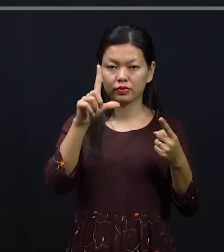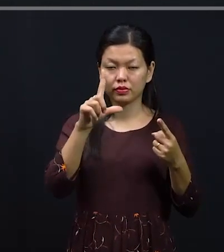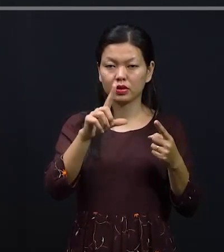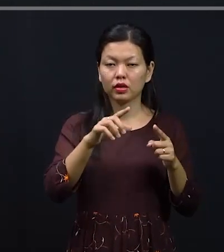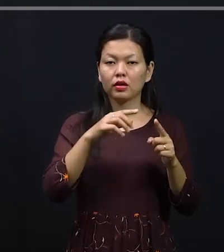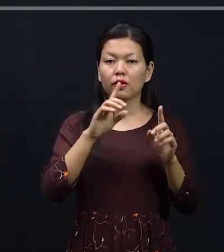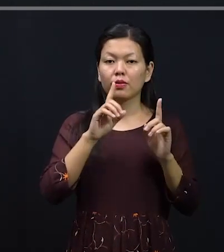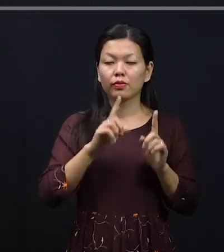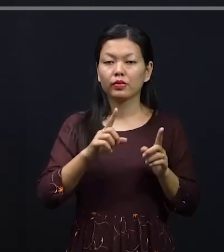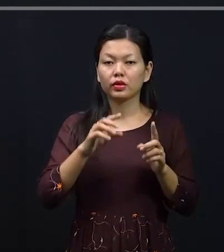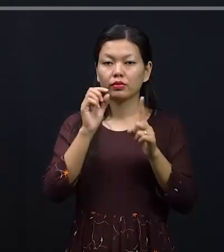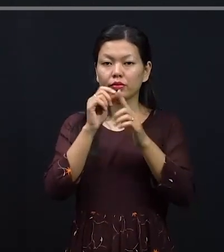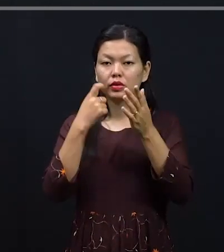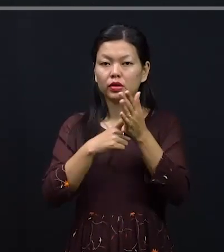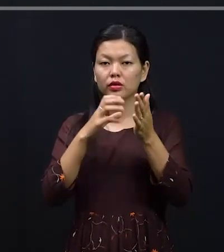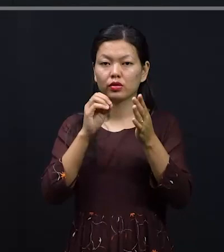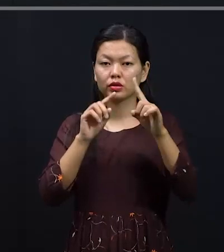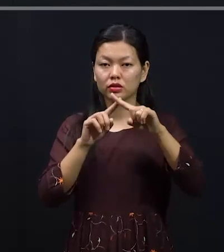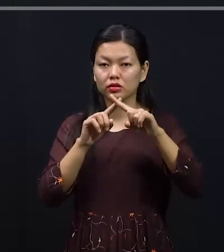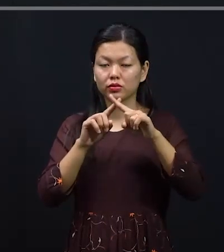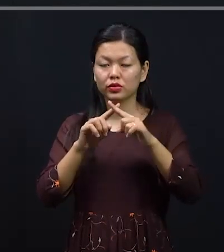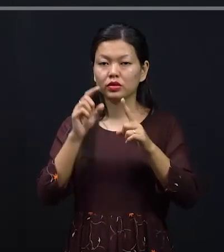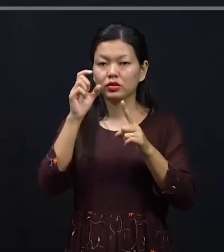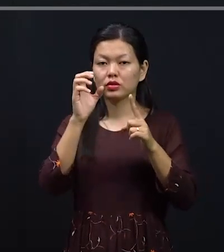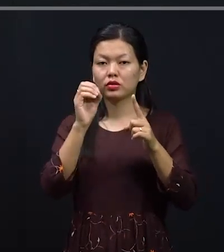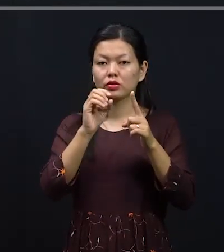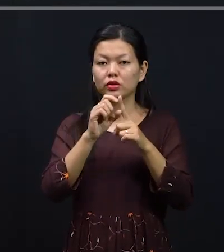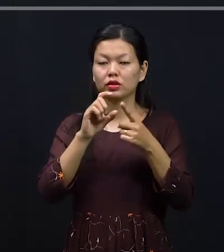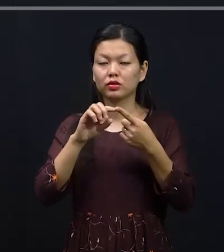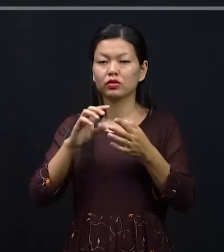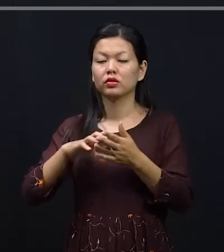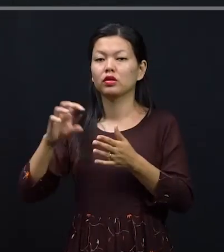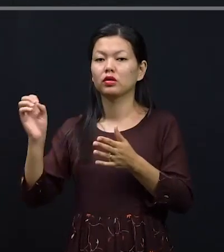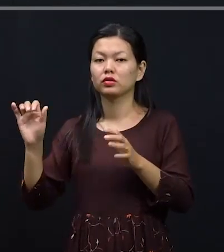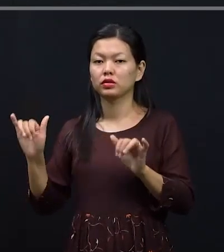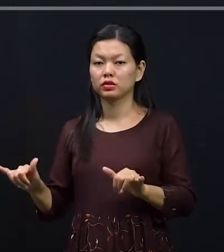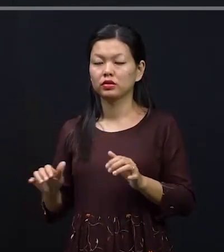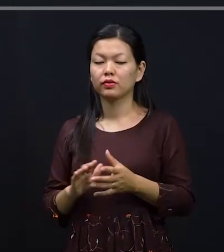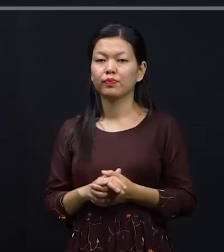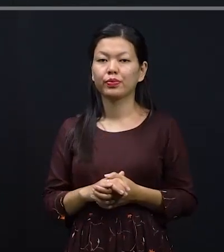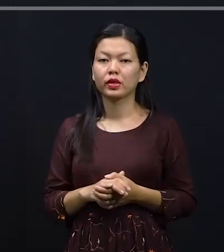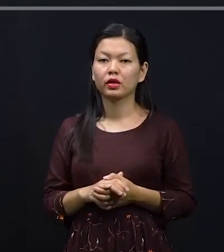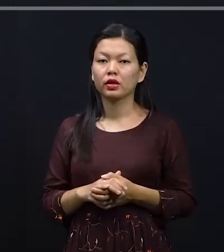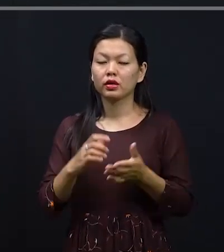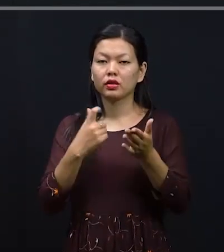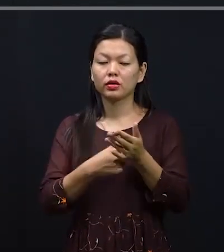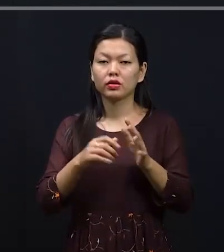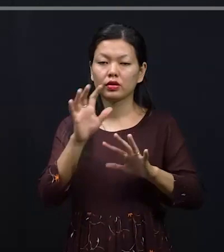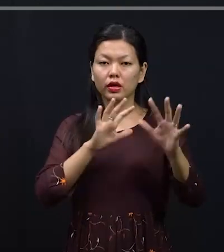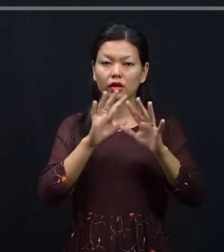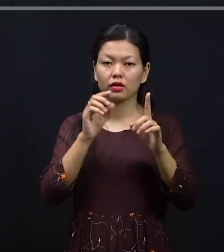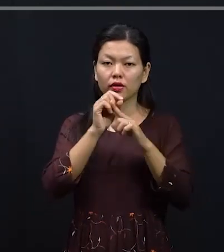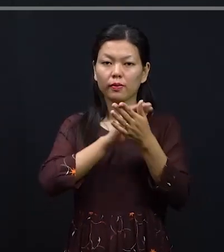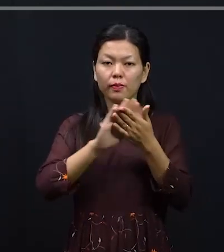remain outside the cell. So also the virus, which is allowed containing phosphorus, radioactive phosphorus, is allowed to infect this E.